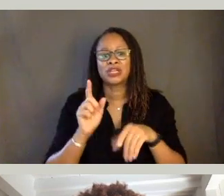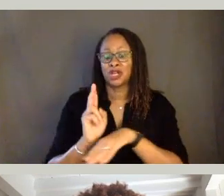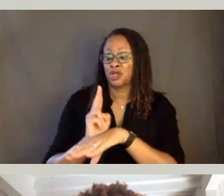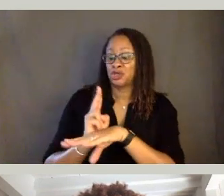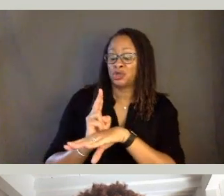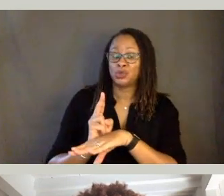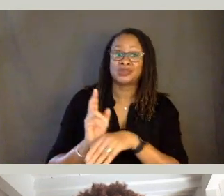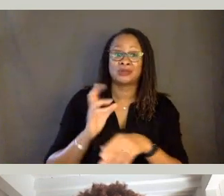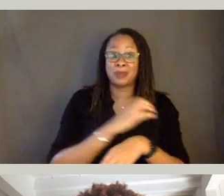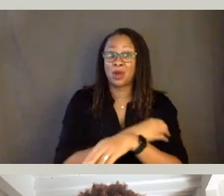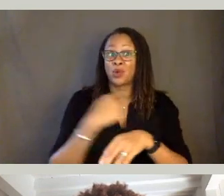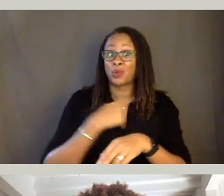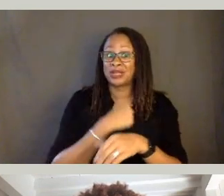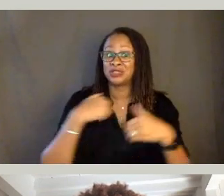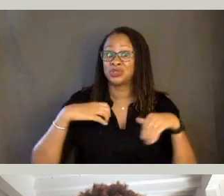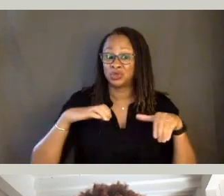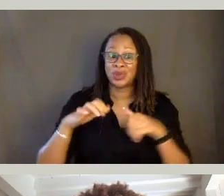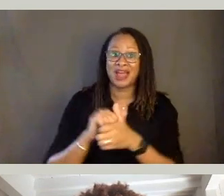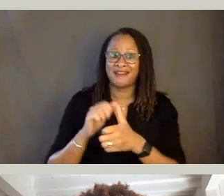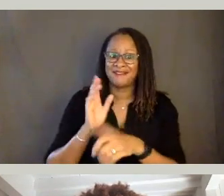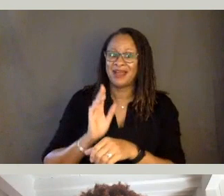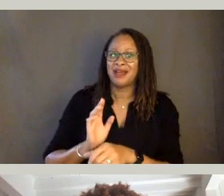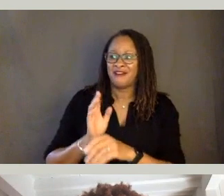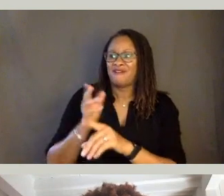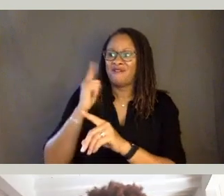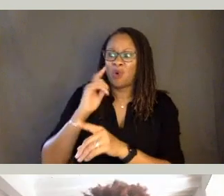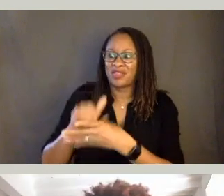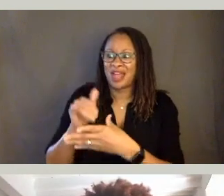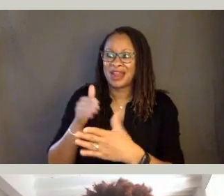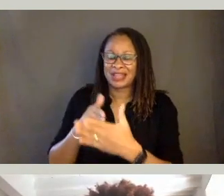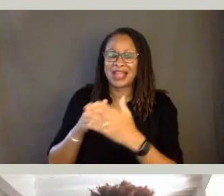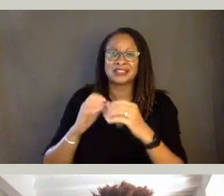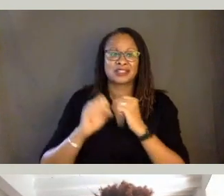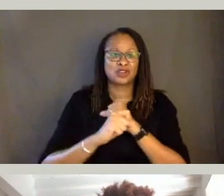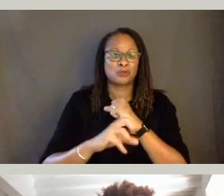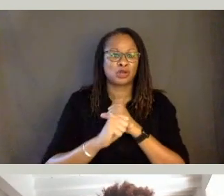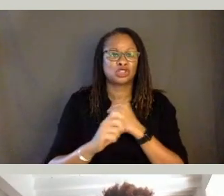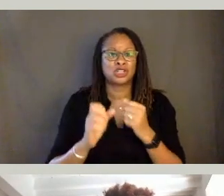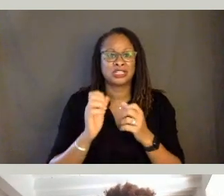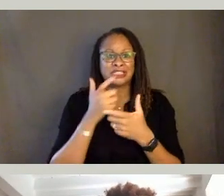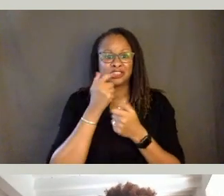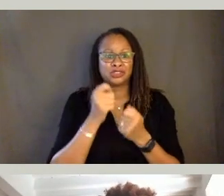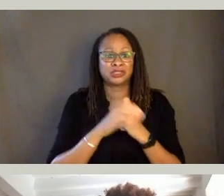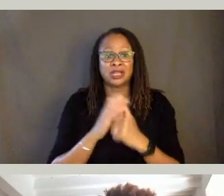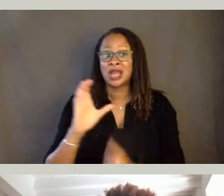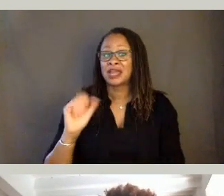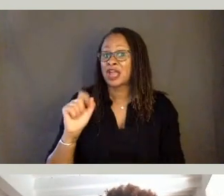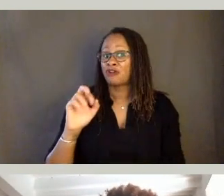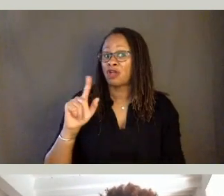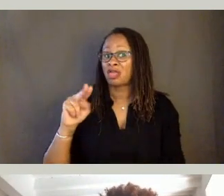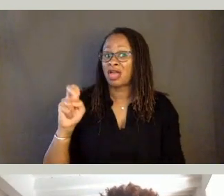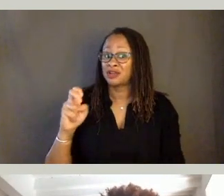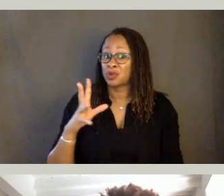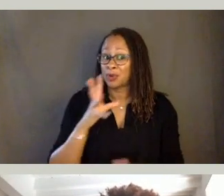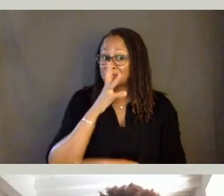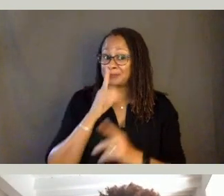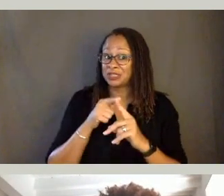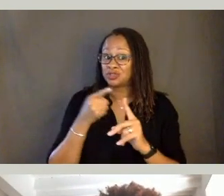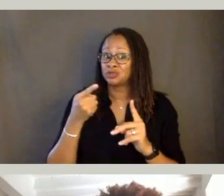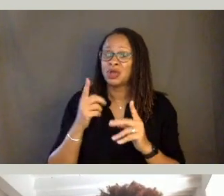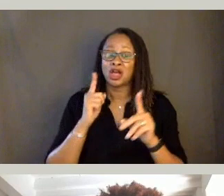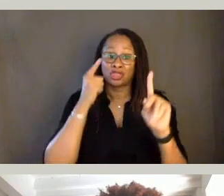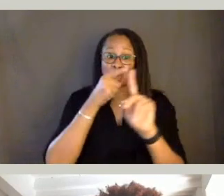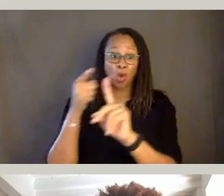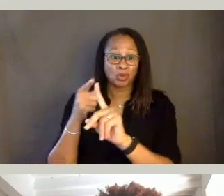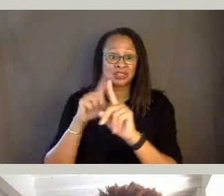do have in light of these commercial interests. Caroline, do you want to take a minute to speak to how the different goals of different films in